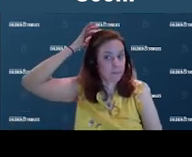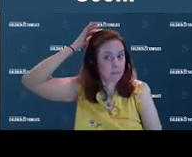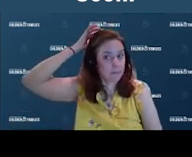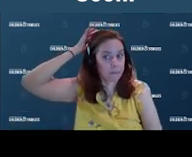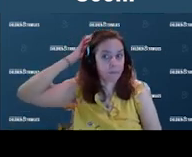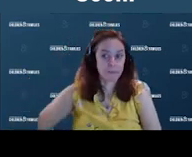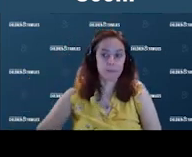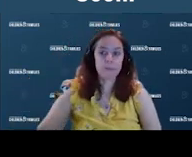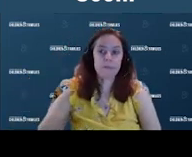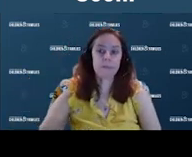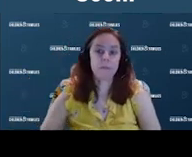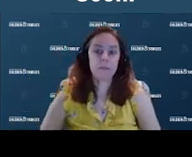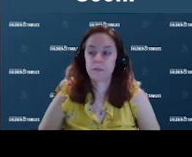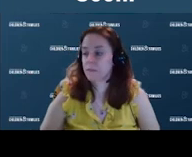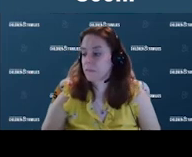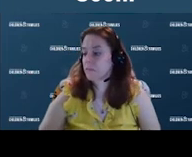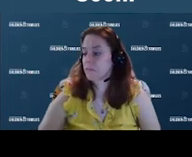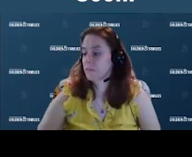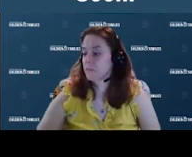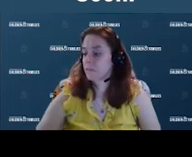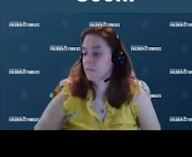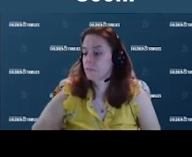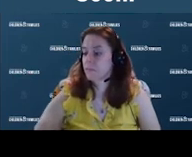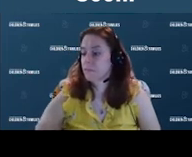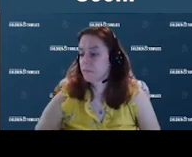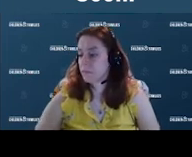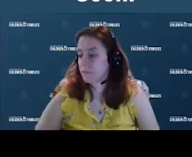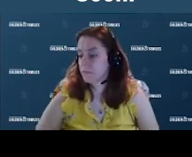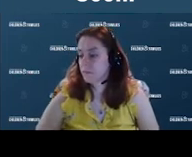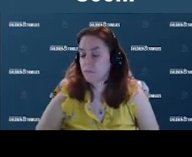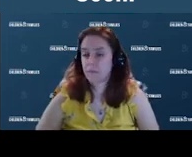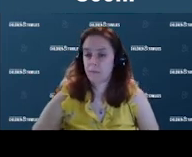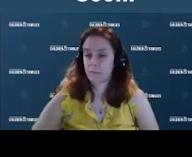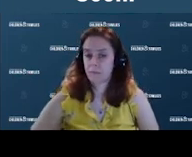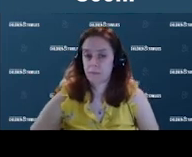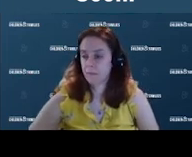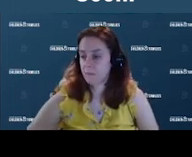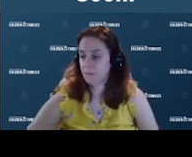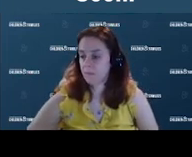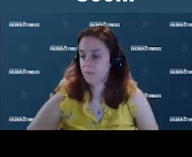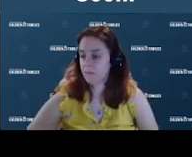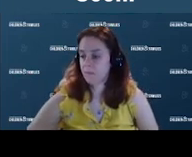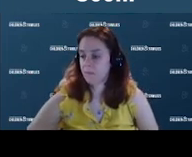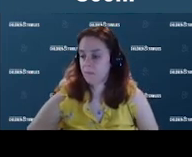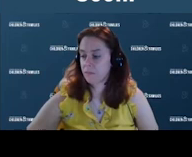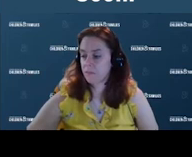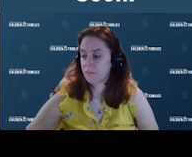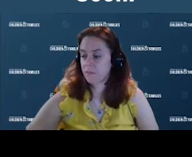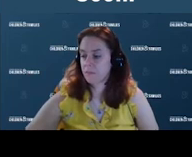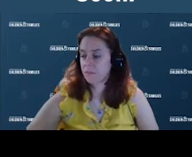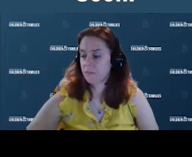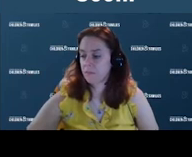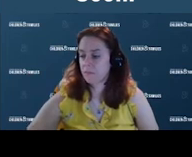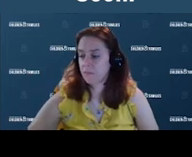purchase vehicles to help program advocates meet with survivors in their communities, which, as I mentioned, requires prior